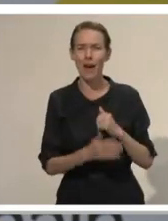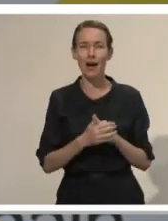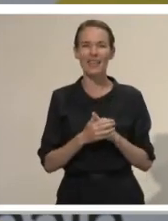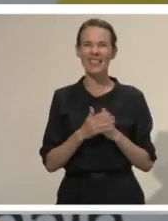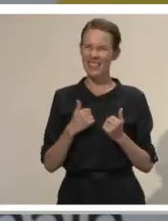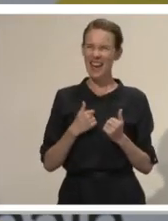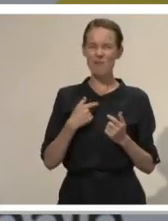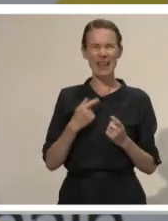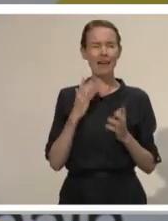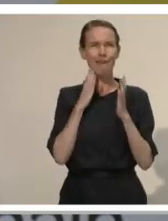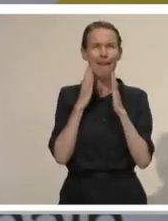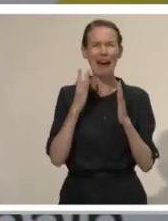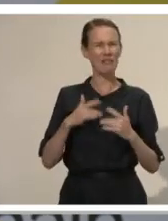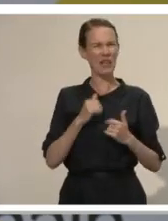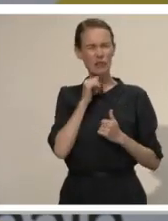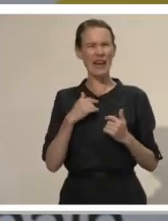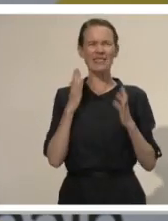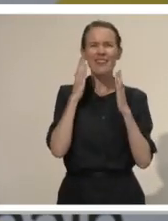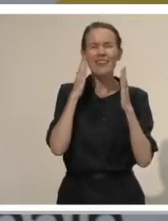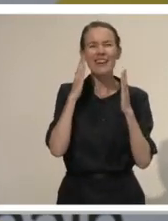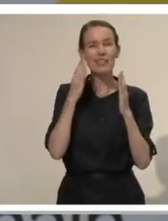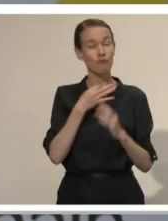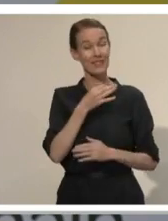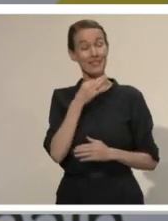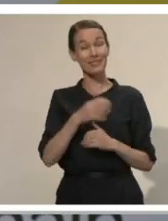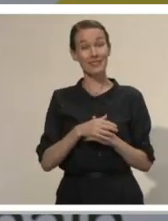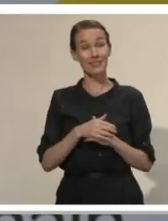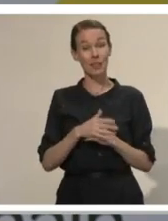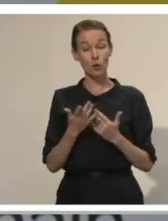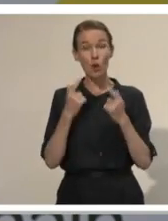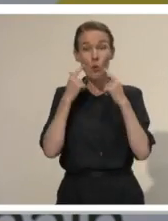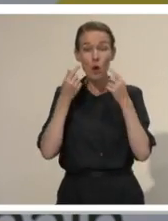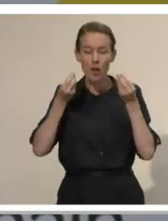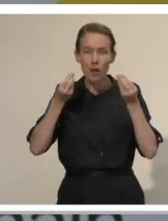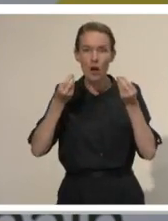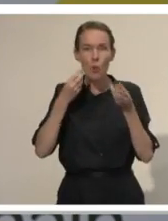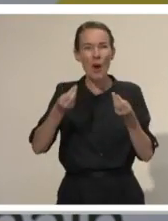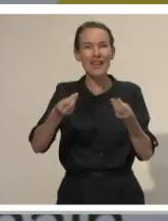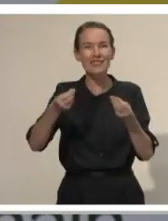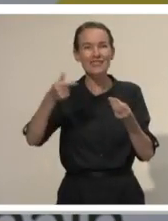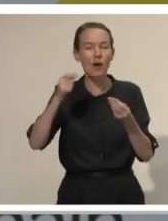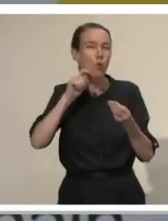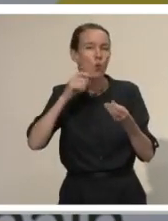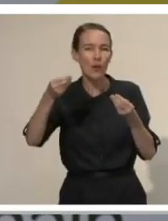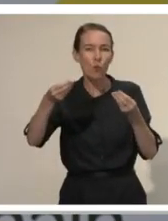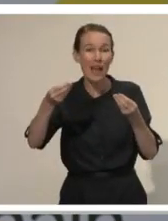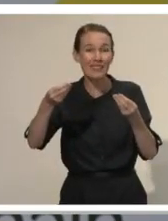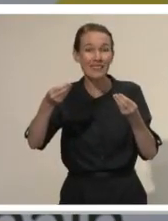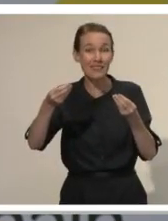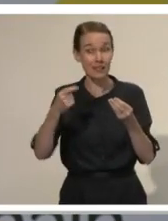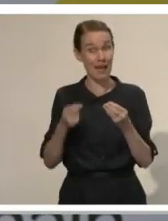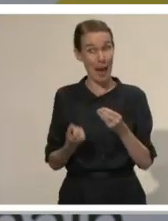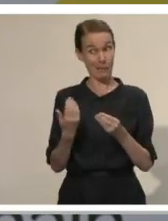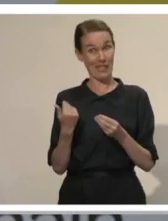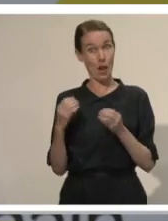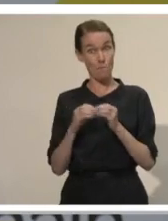putting your hands to your face, and when the mask is wet, including as we have seen recently down in Burwood, when the